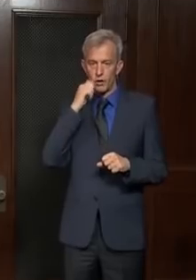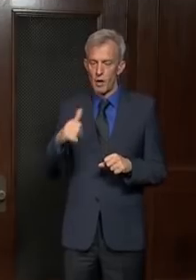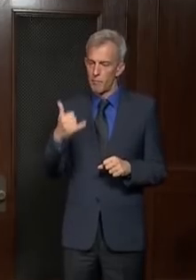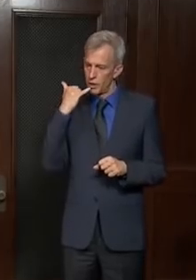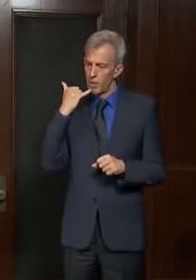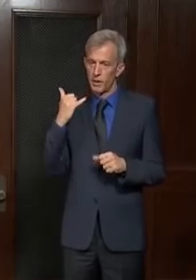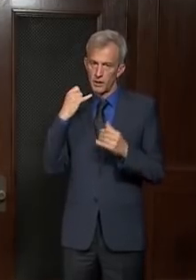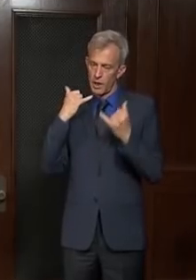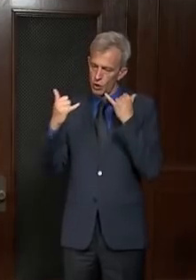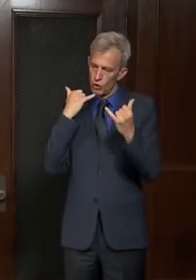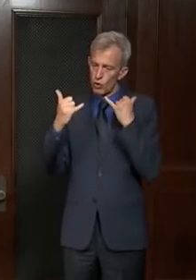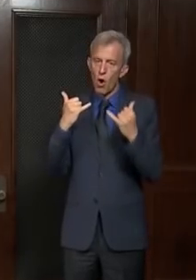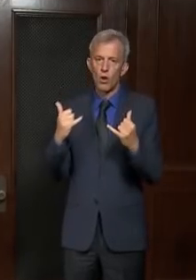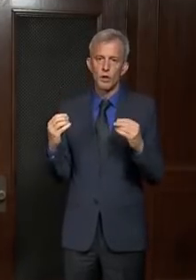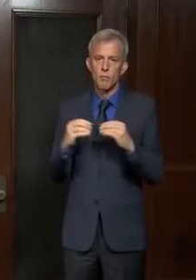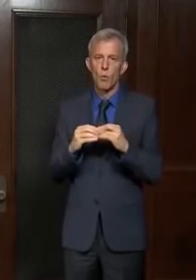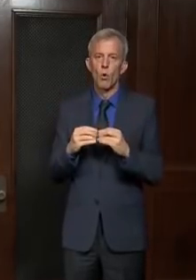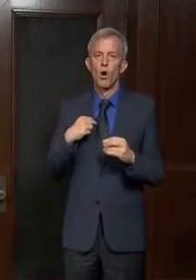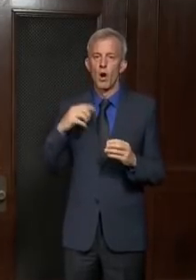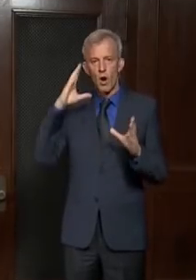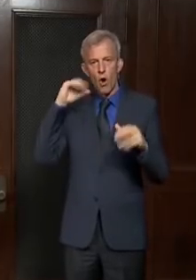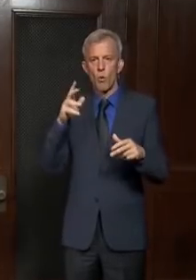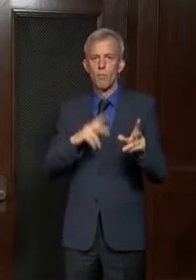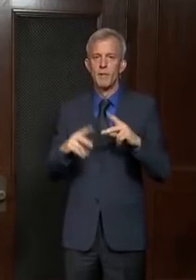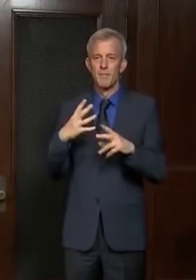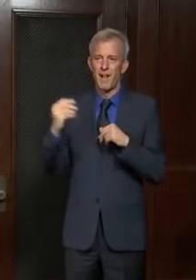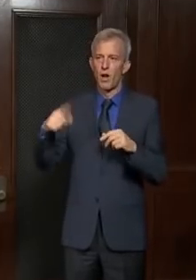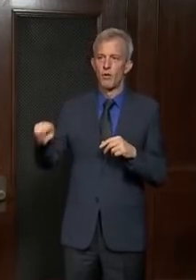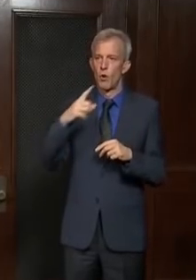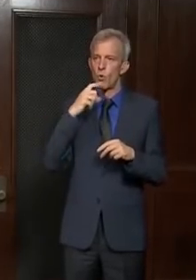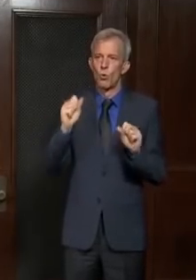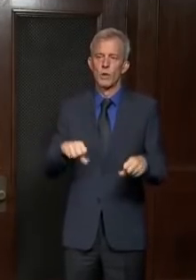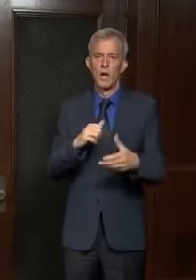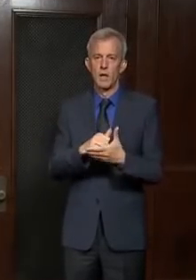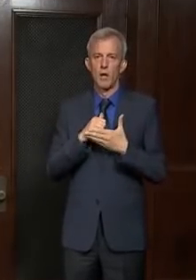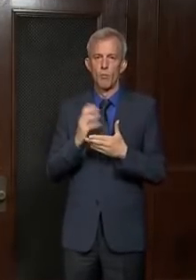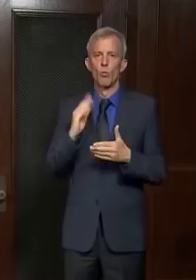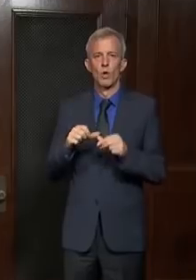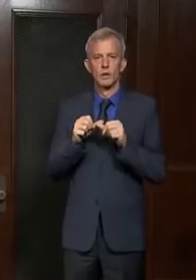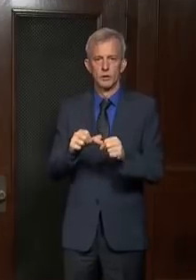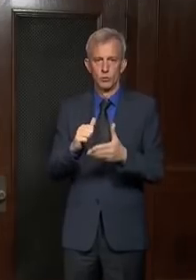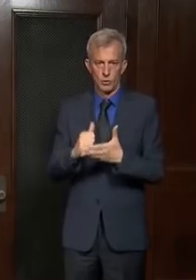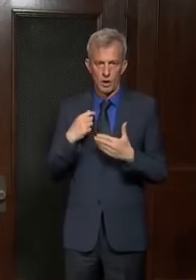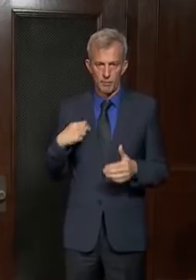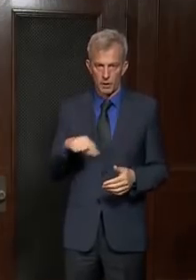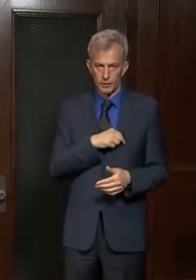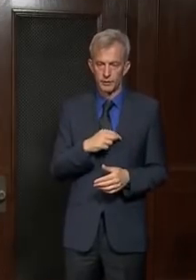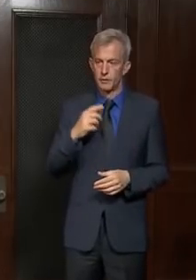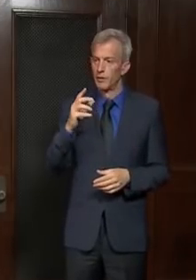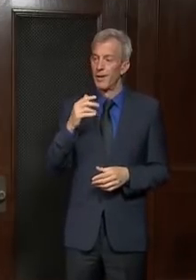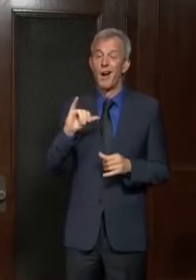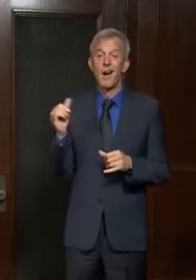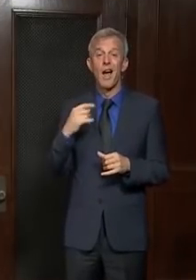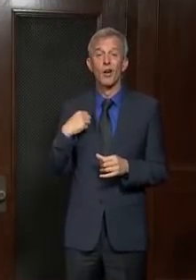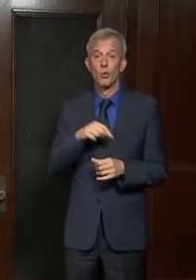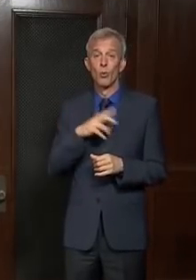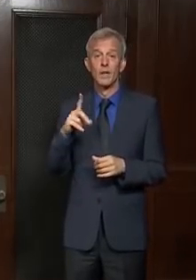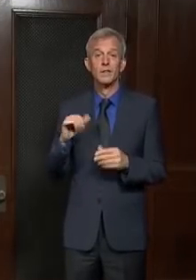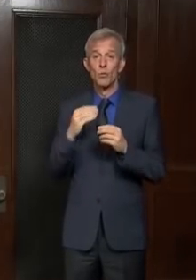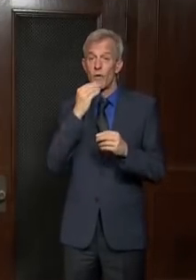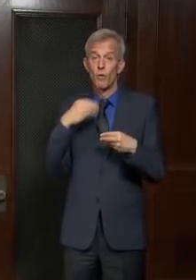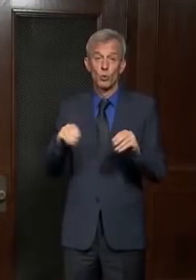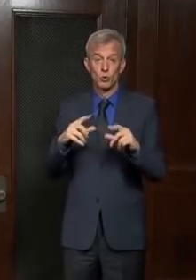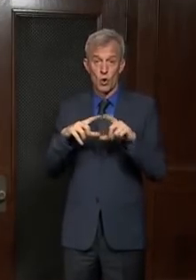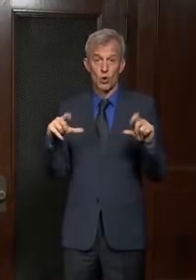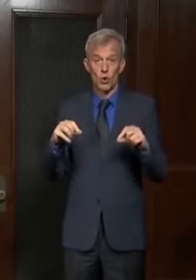still calling more. And I hope folks out there that can help will continue to help us, because just as we did with the grocery cards that in 4